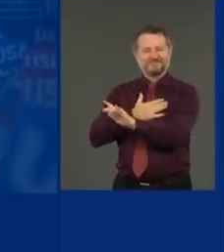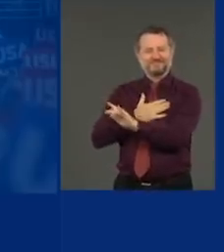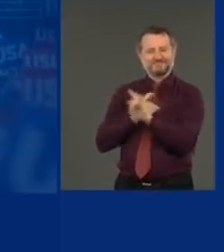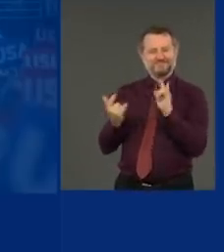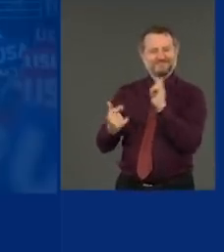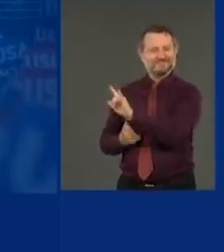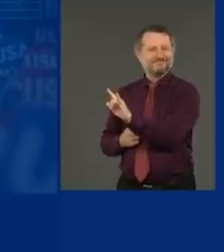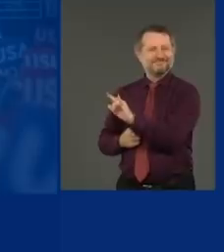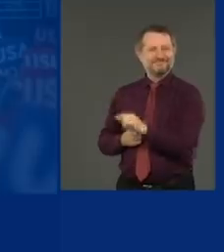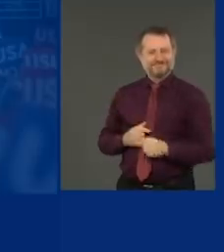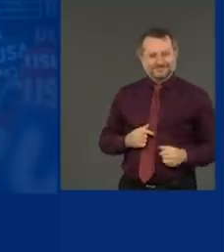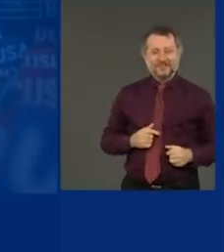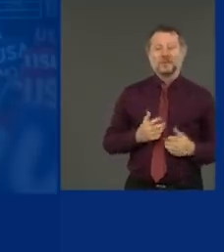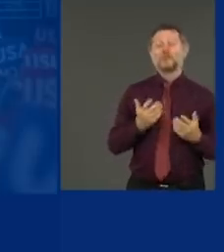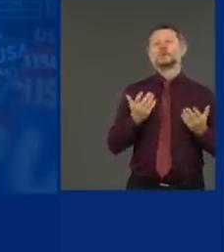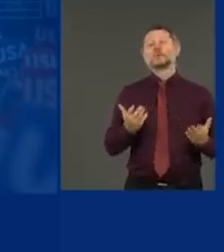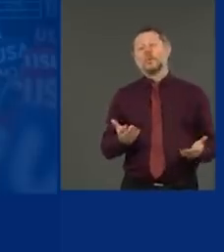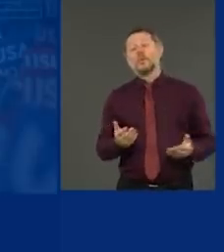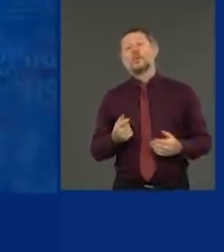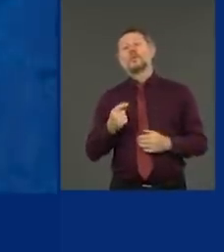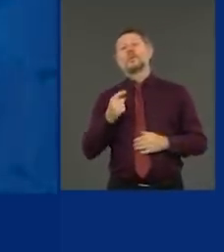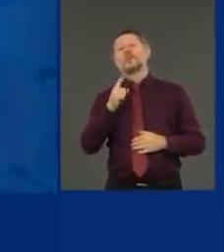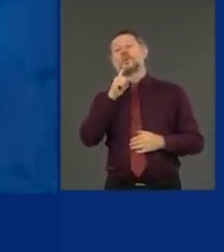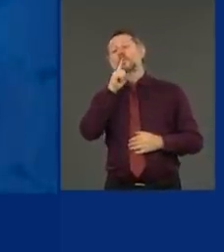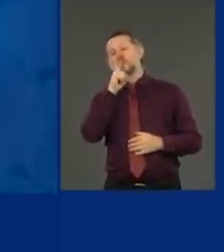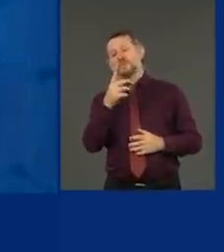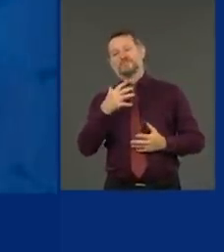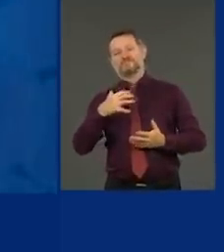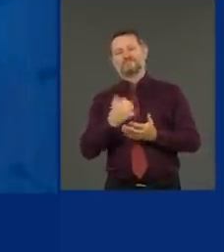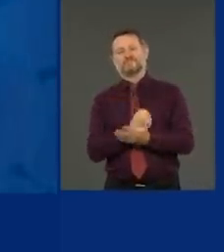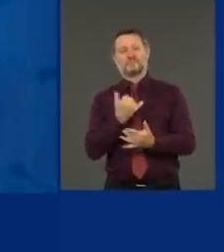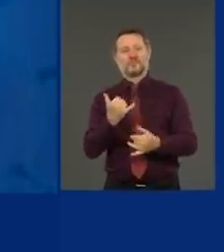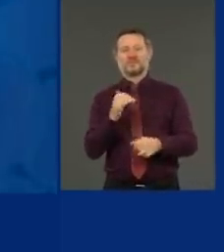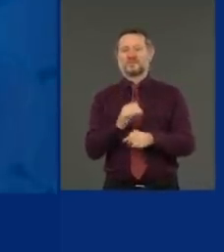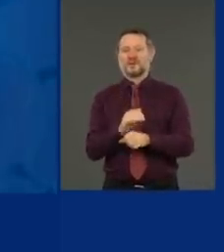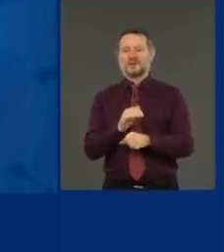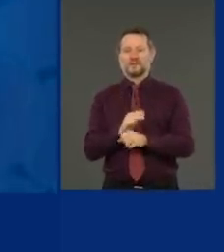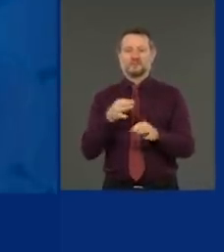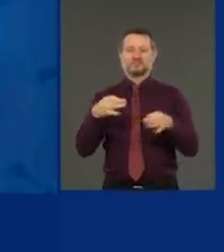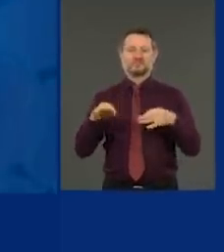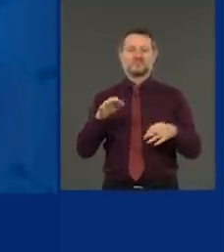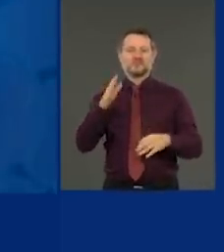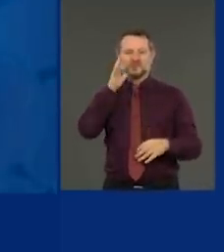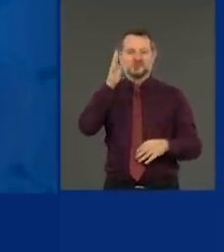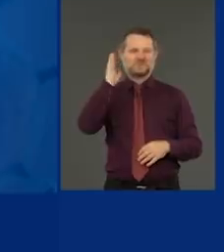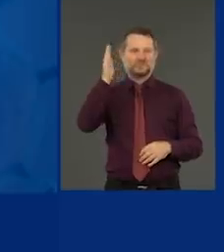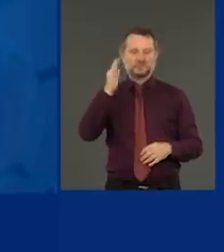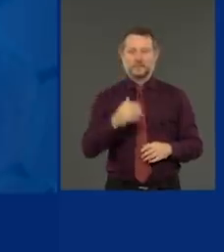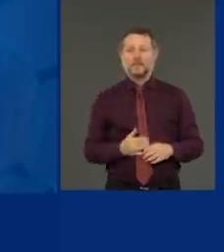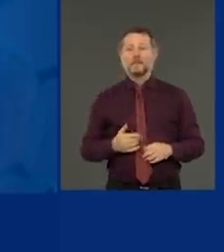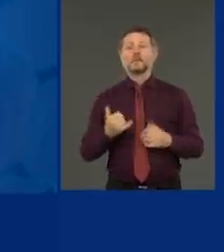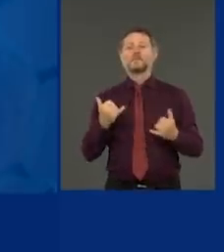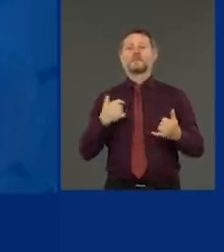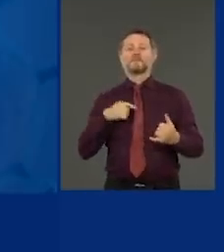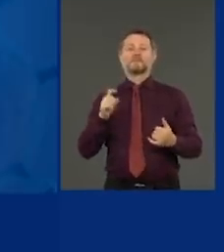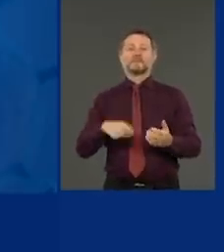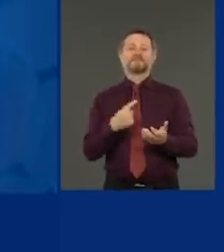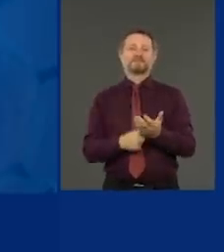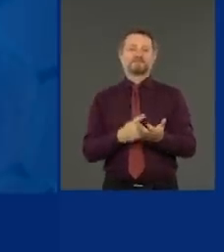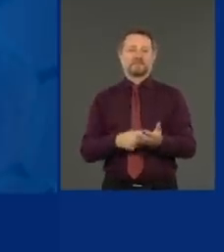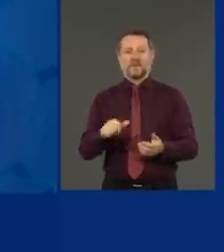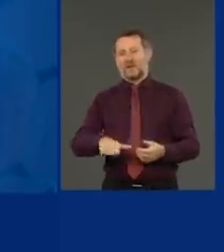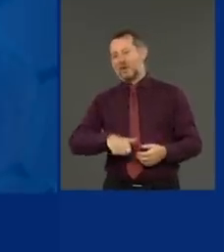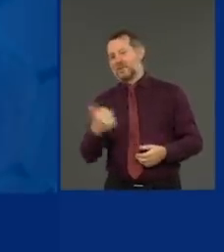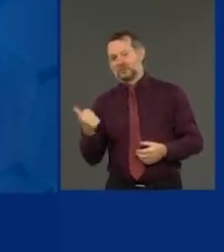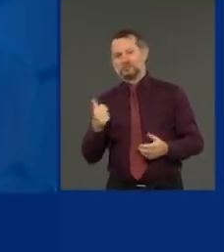So I had an opportunity to say that in this speech also. We now have to address the other crisis, right?